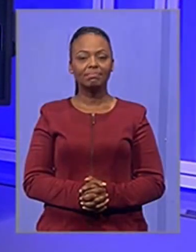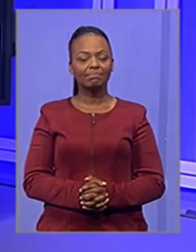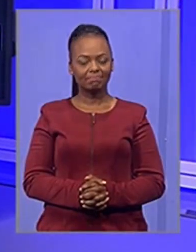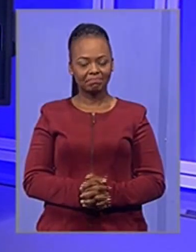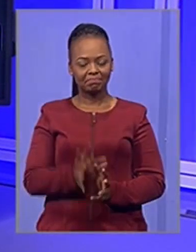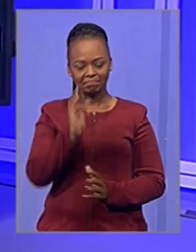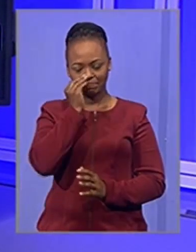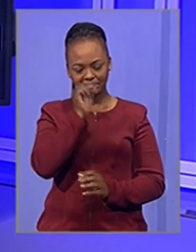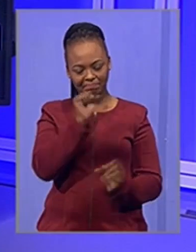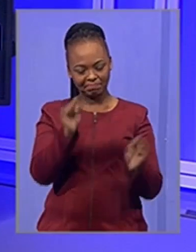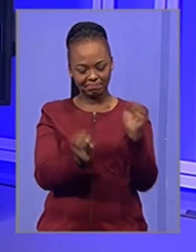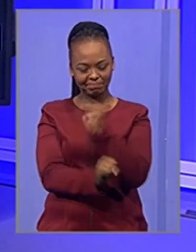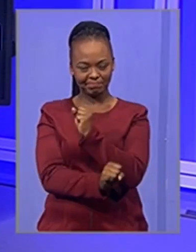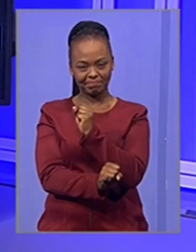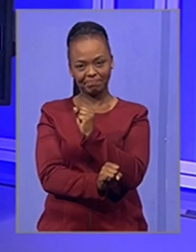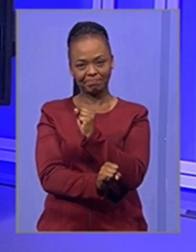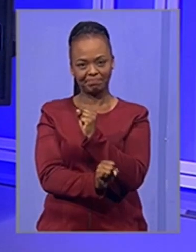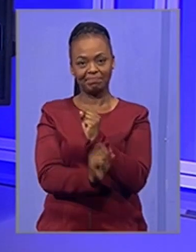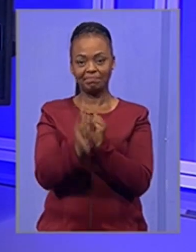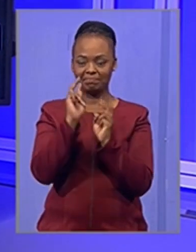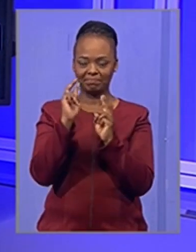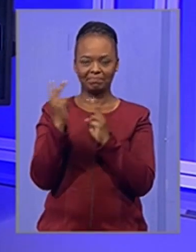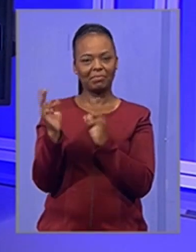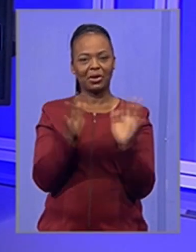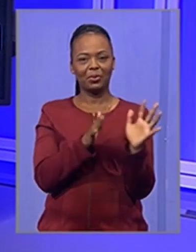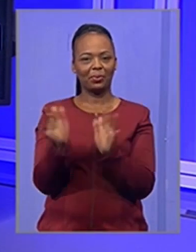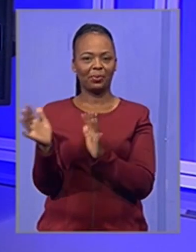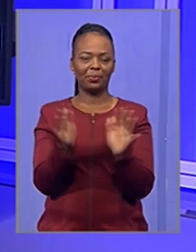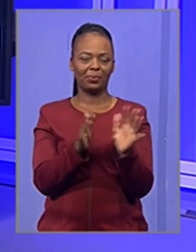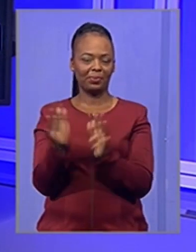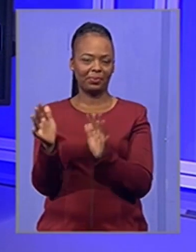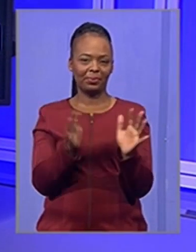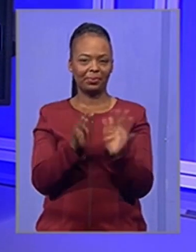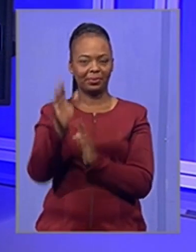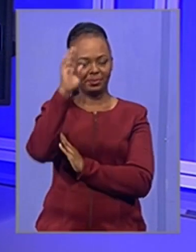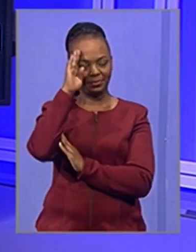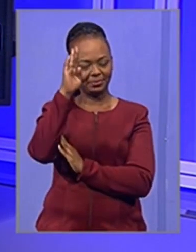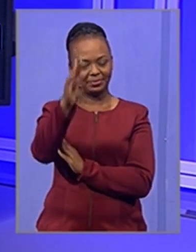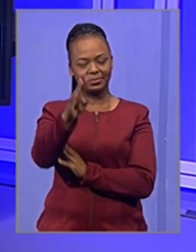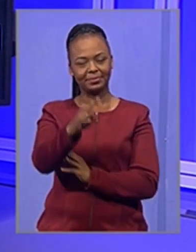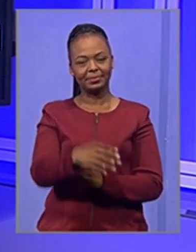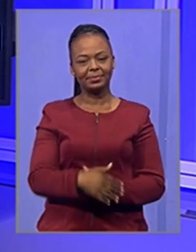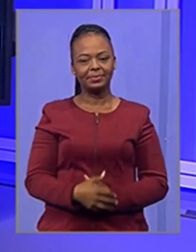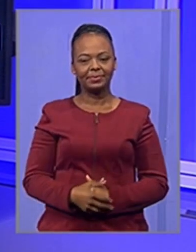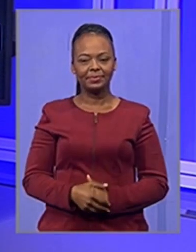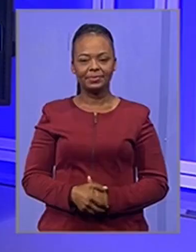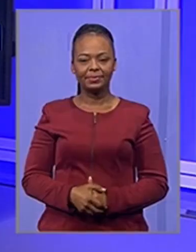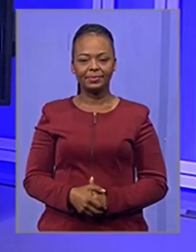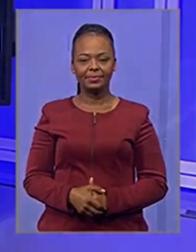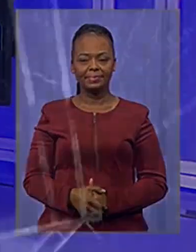Motho di ne di le kalo tsa maitseboa ano ga jana ke go sia ka ponelo pele ya maemo a bosa sala sentle.